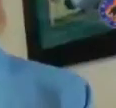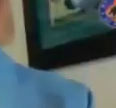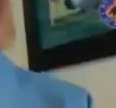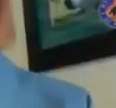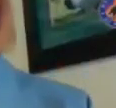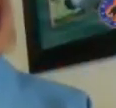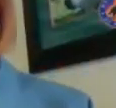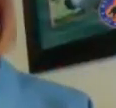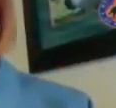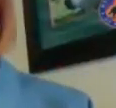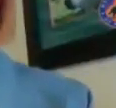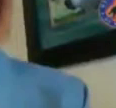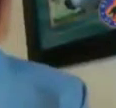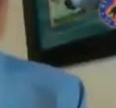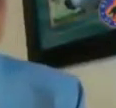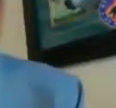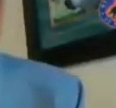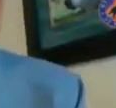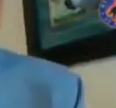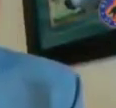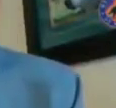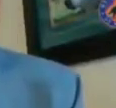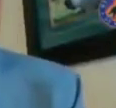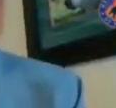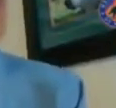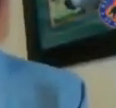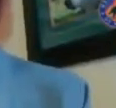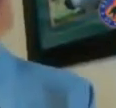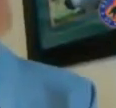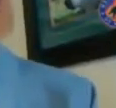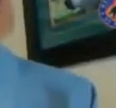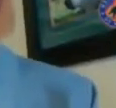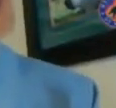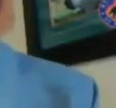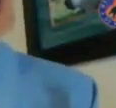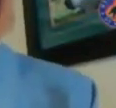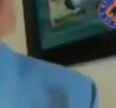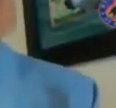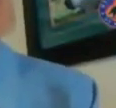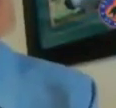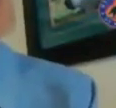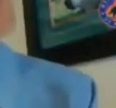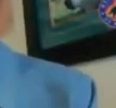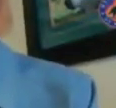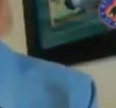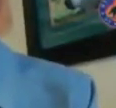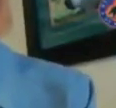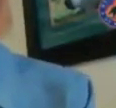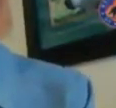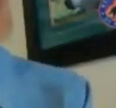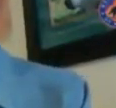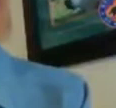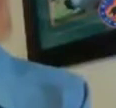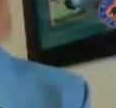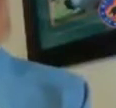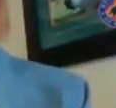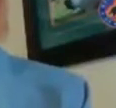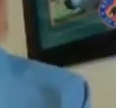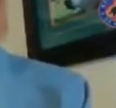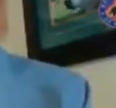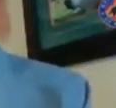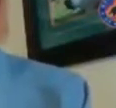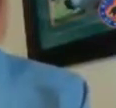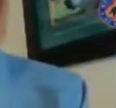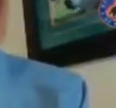It is such a great honor to be here with you all today and have the opportunity to present. I've had the great honor